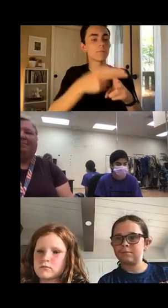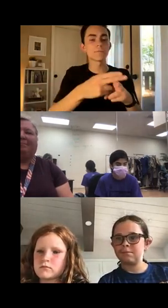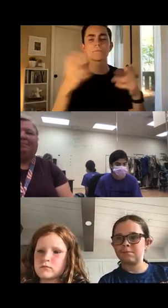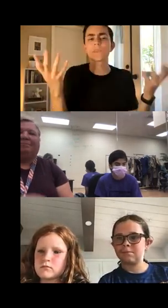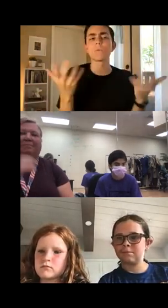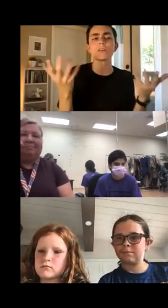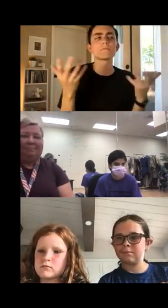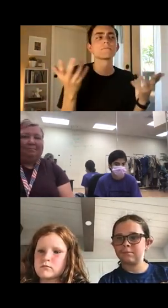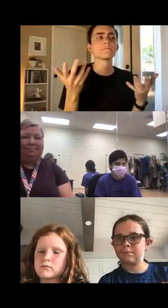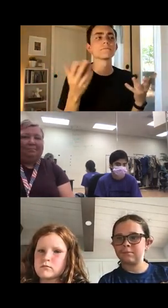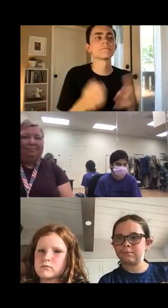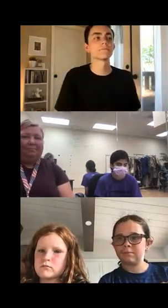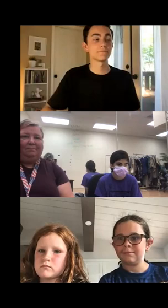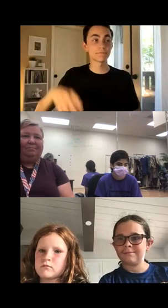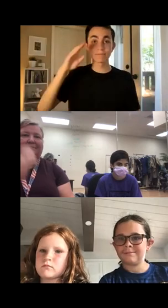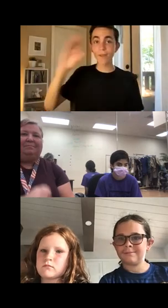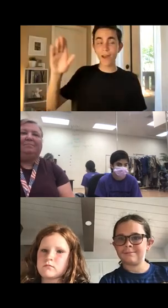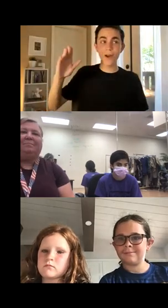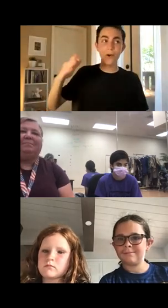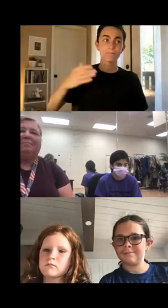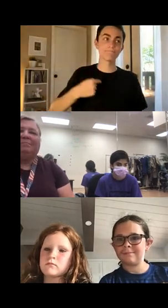Name, what?